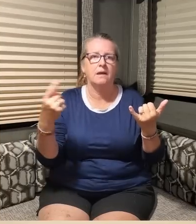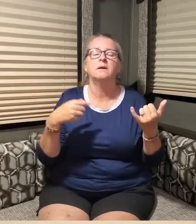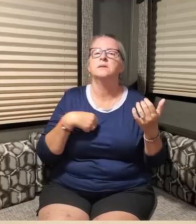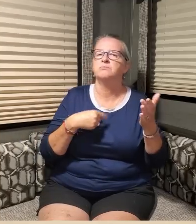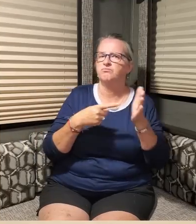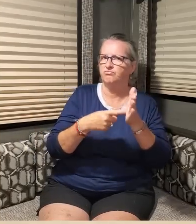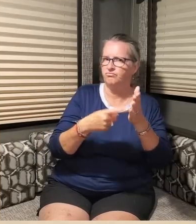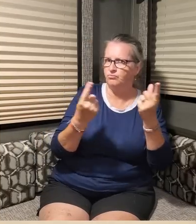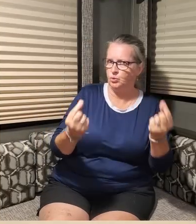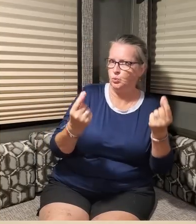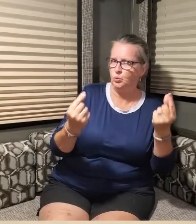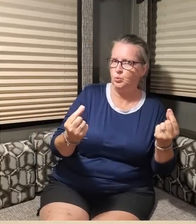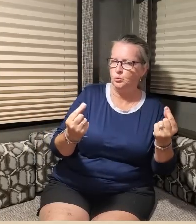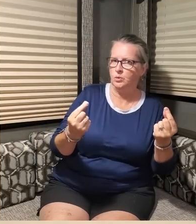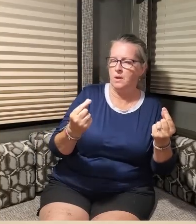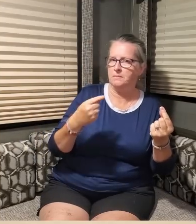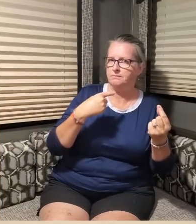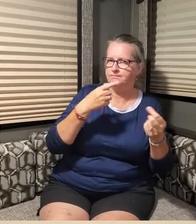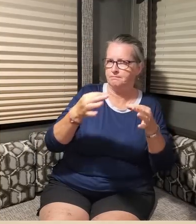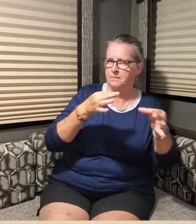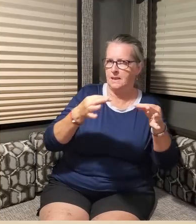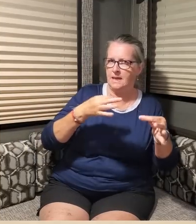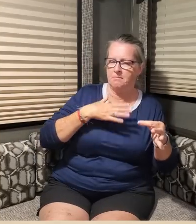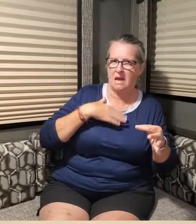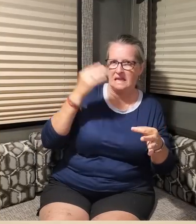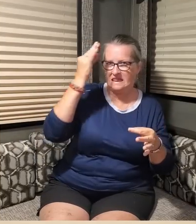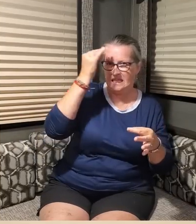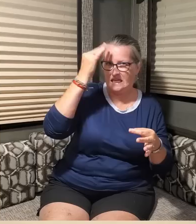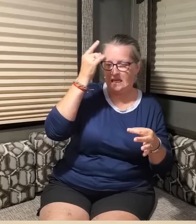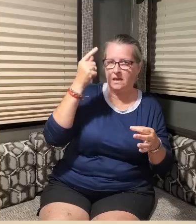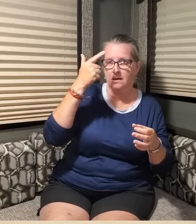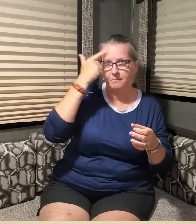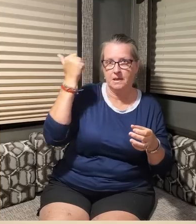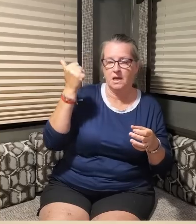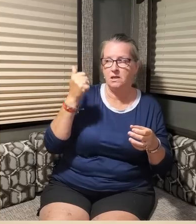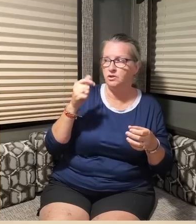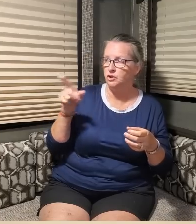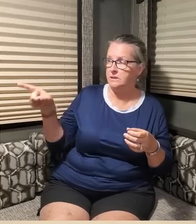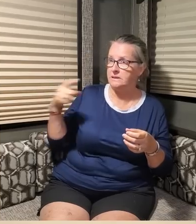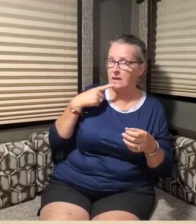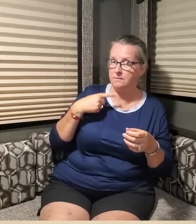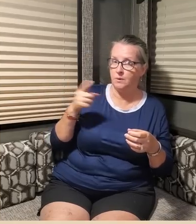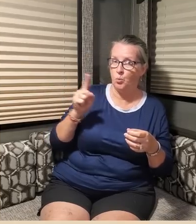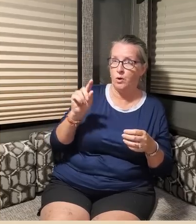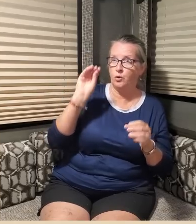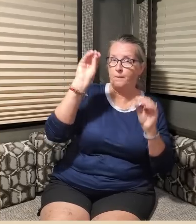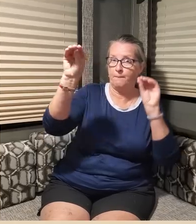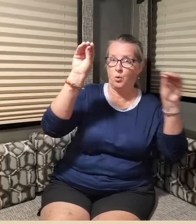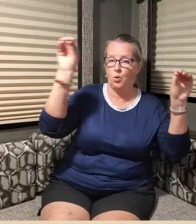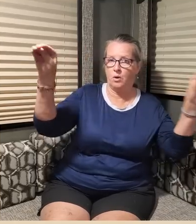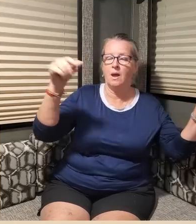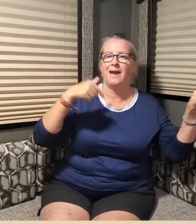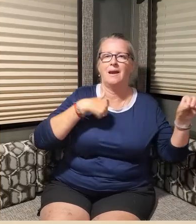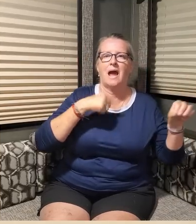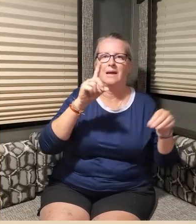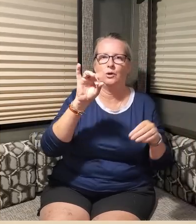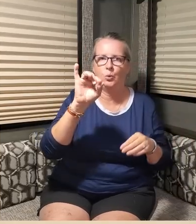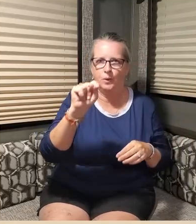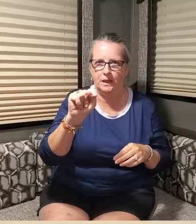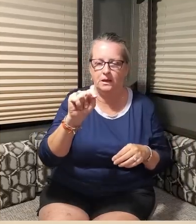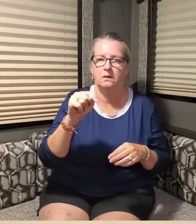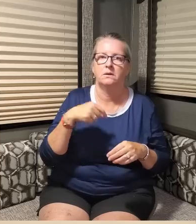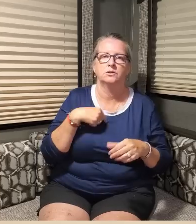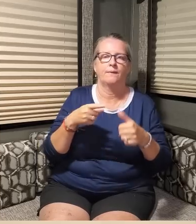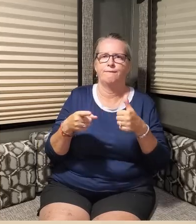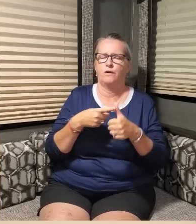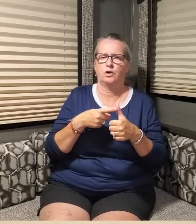going to show you what we do, and I just want to tell you what my thinking is, because I pretty much, she says where she wants stuff, and then I